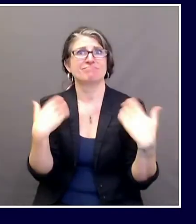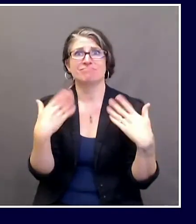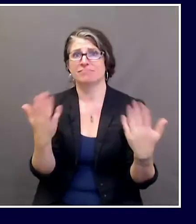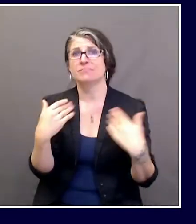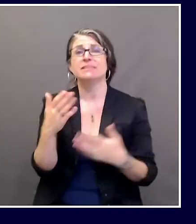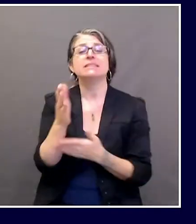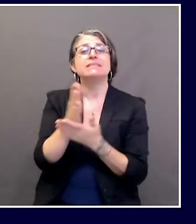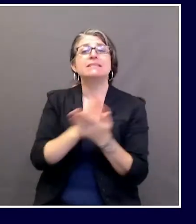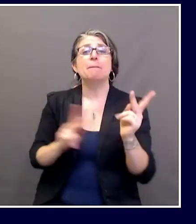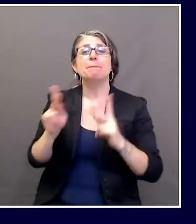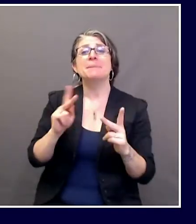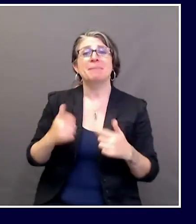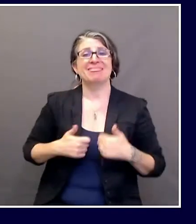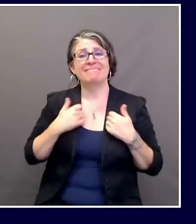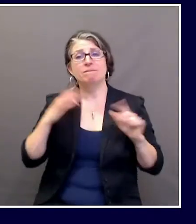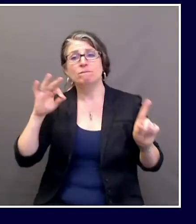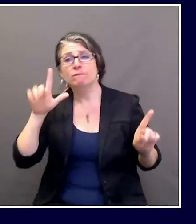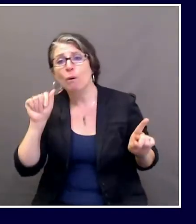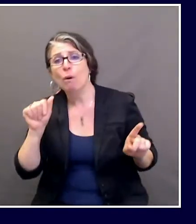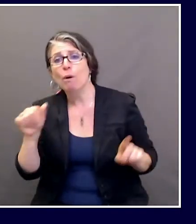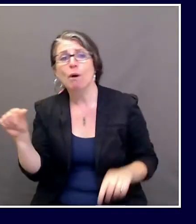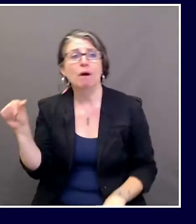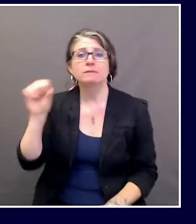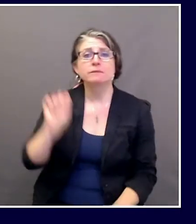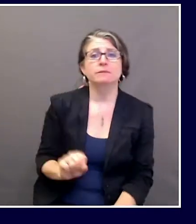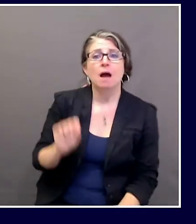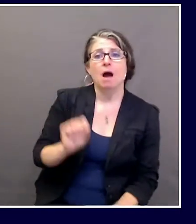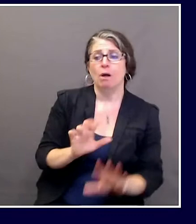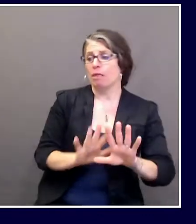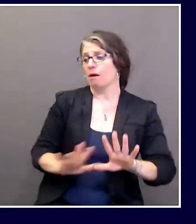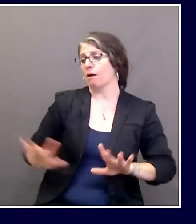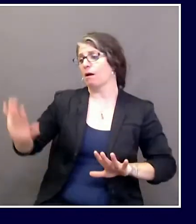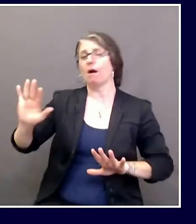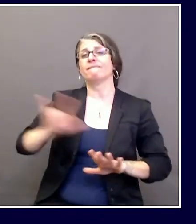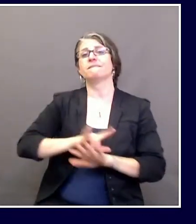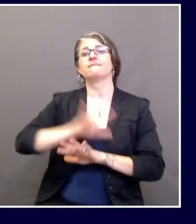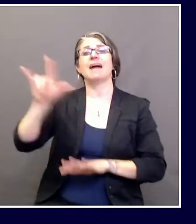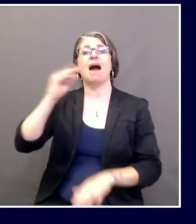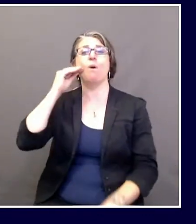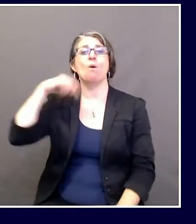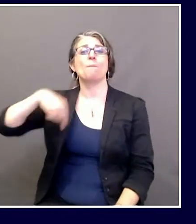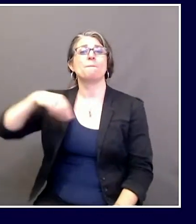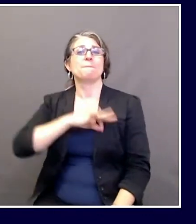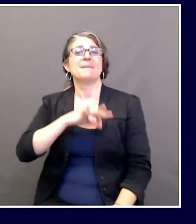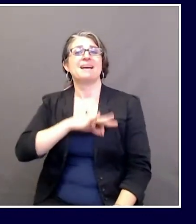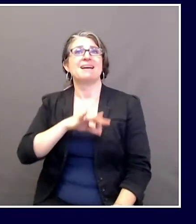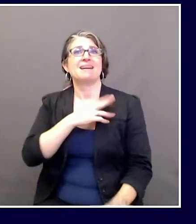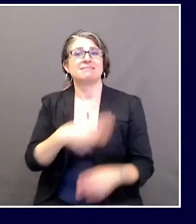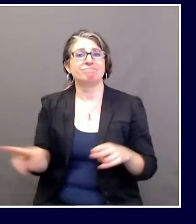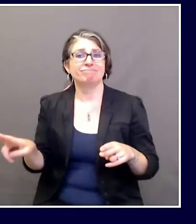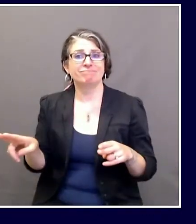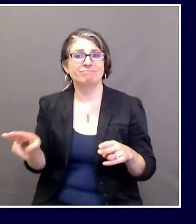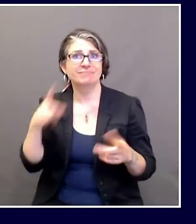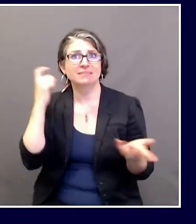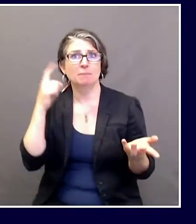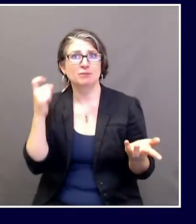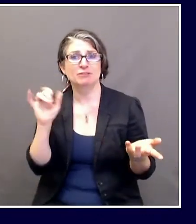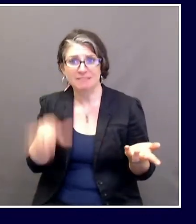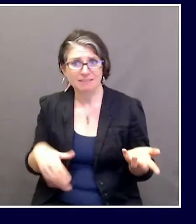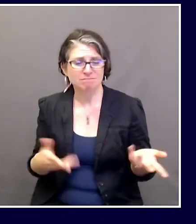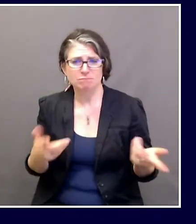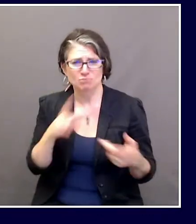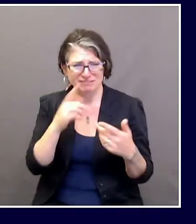sector. We want them, given their frequent interactions with the public, we want them to have the opportunity to